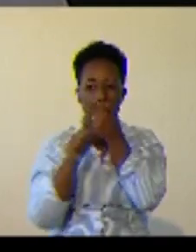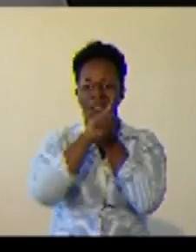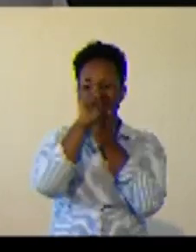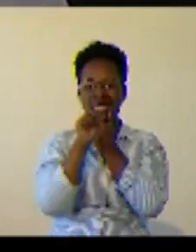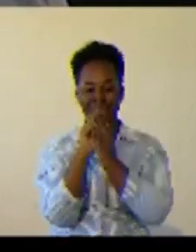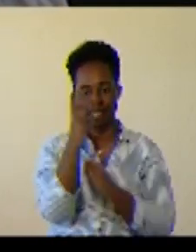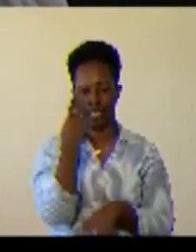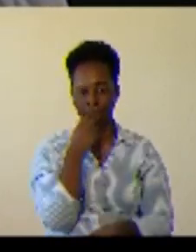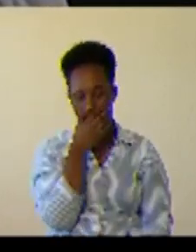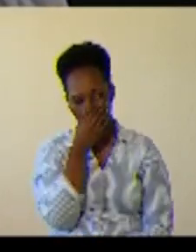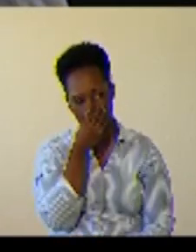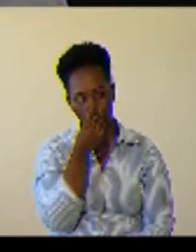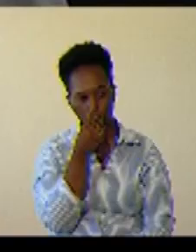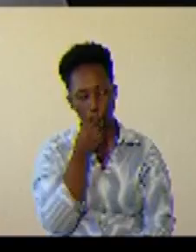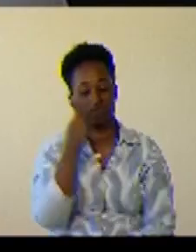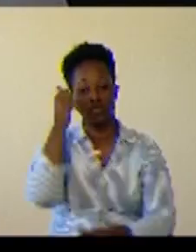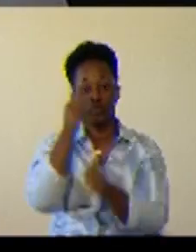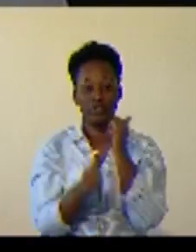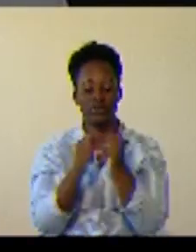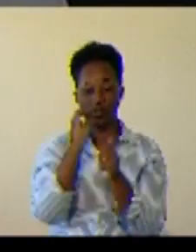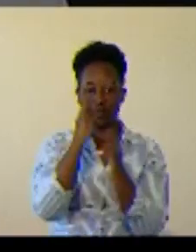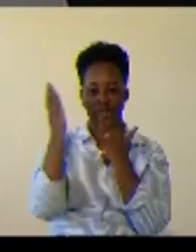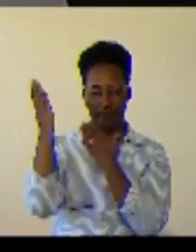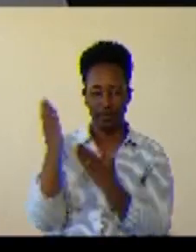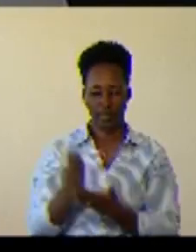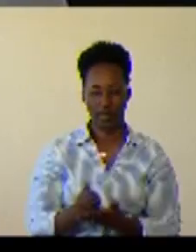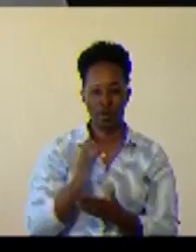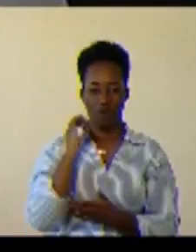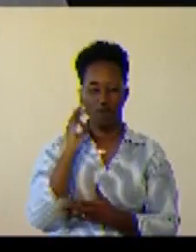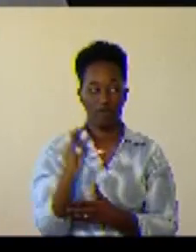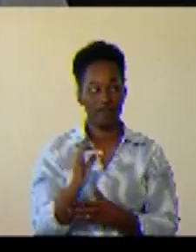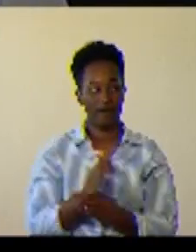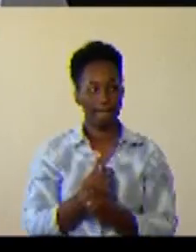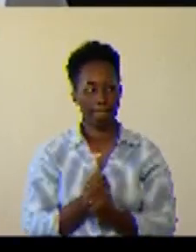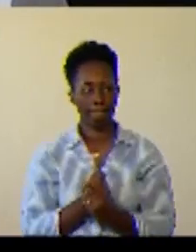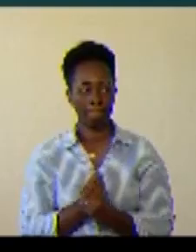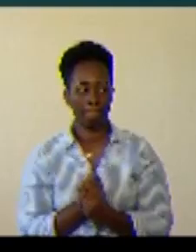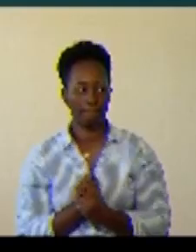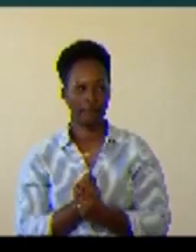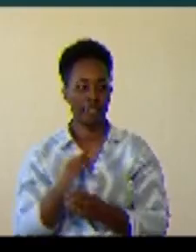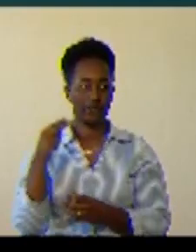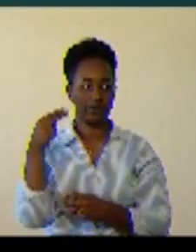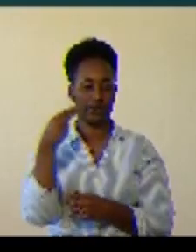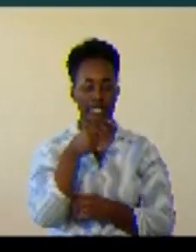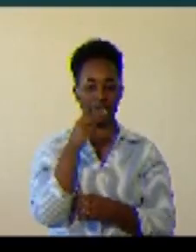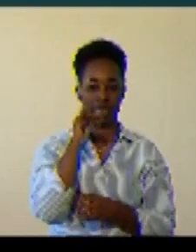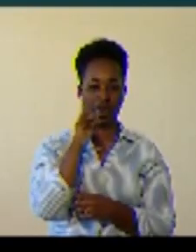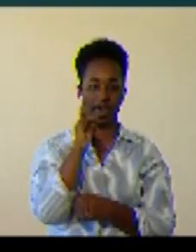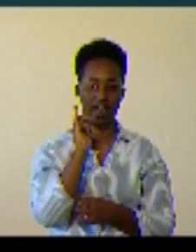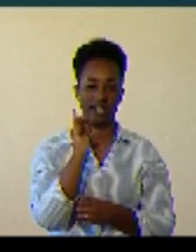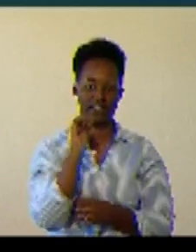question. Which of the following properties of the halogens increase from fluorine to